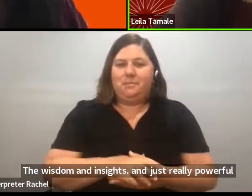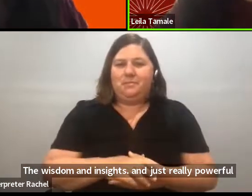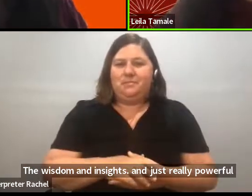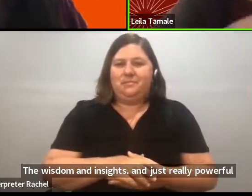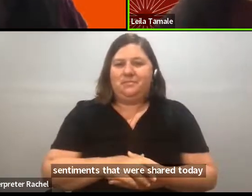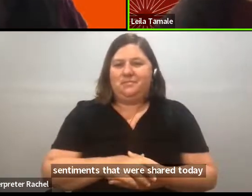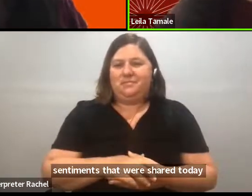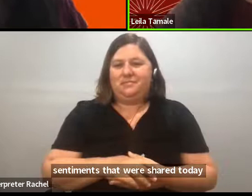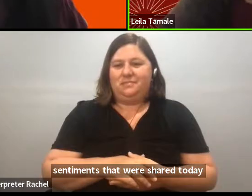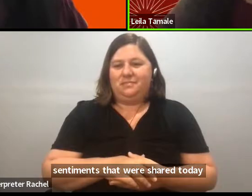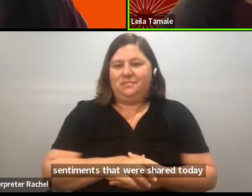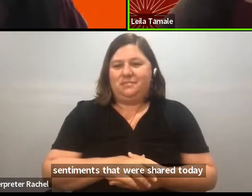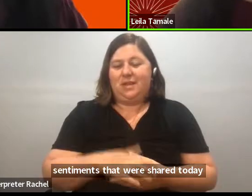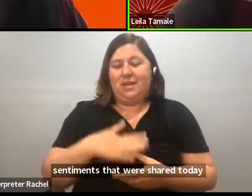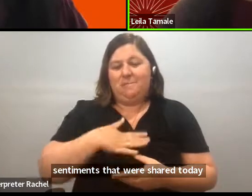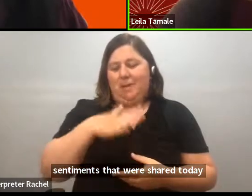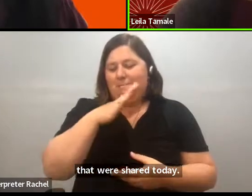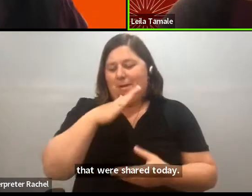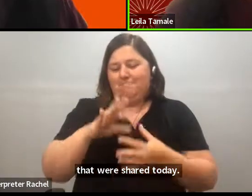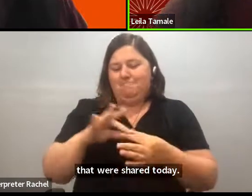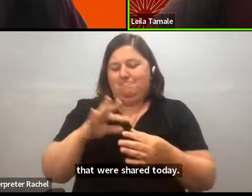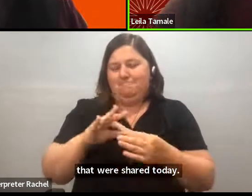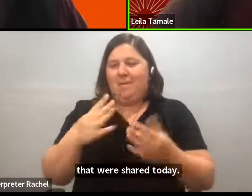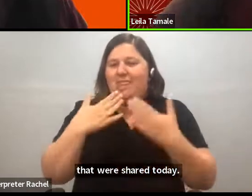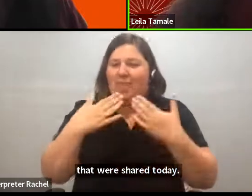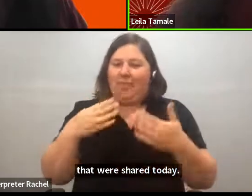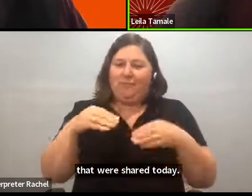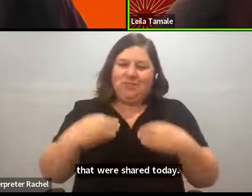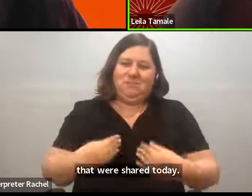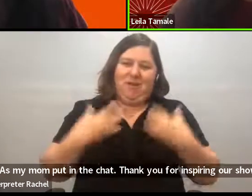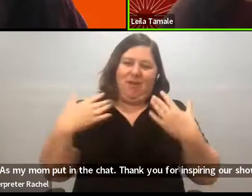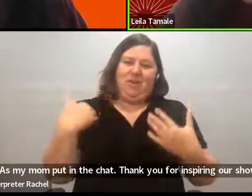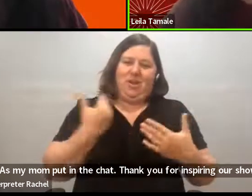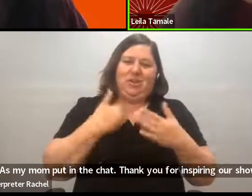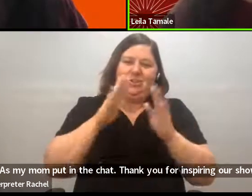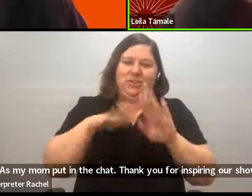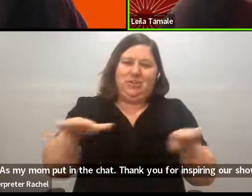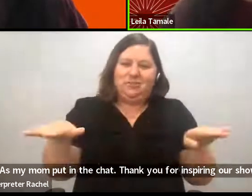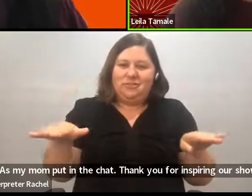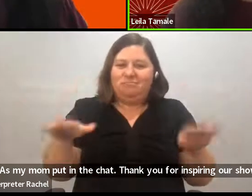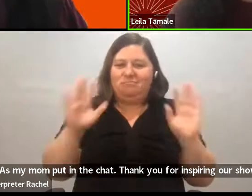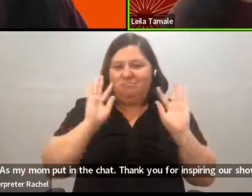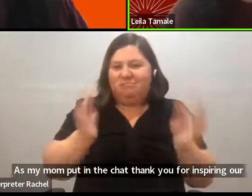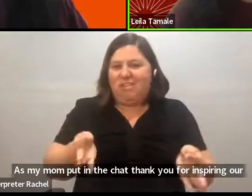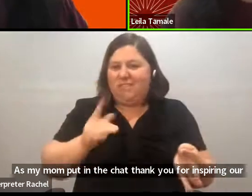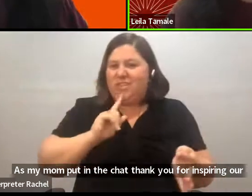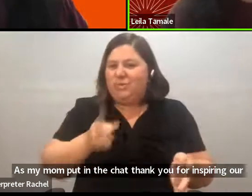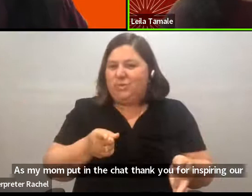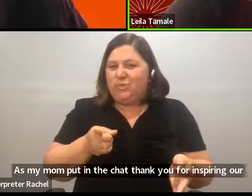mom put in the chat, thank you for inspiring our children. And that's absolutely true.